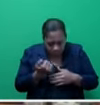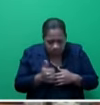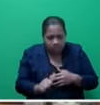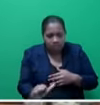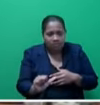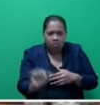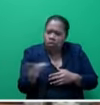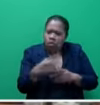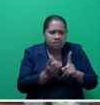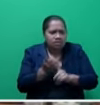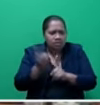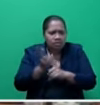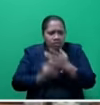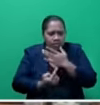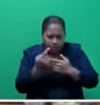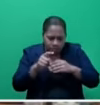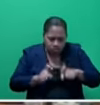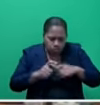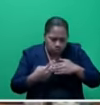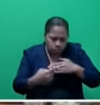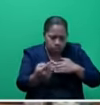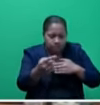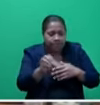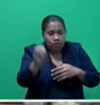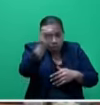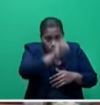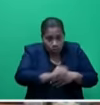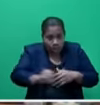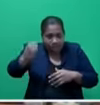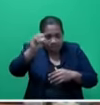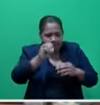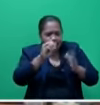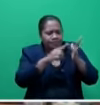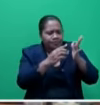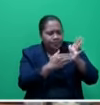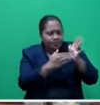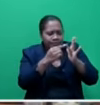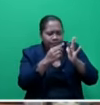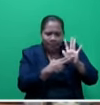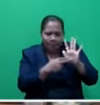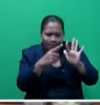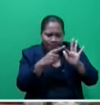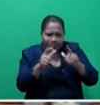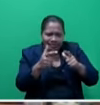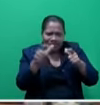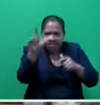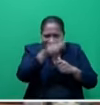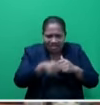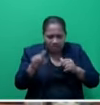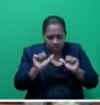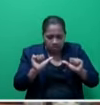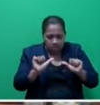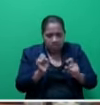all developments are sustainable, ozone layer protected, and waste is properly managed and pollution controlled.